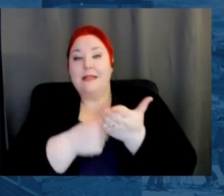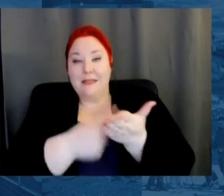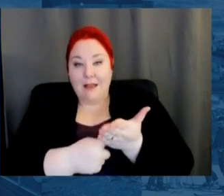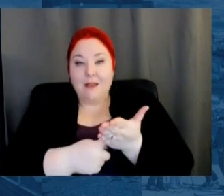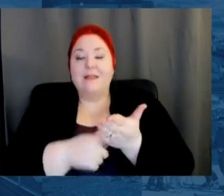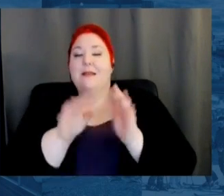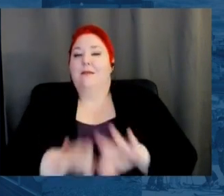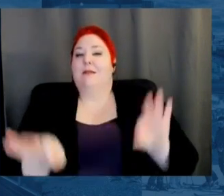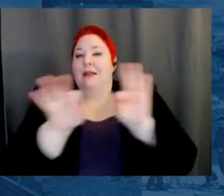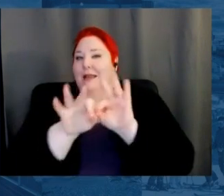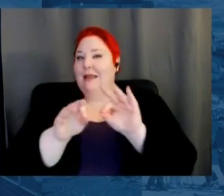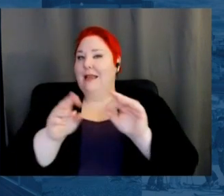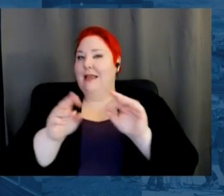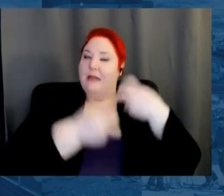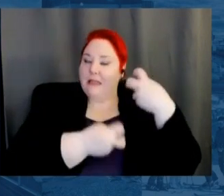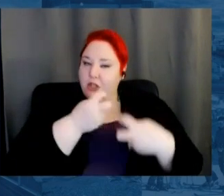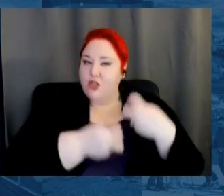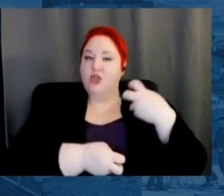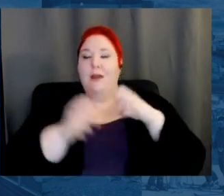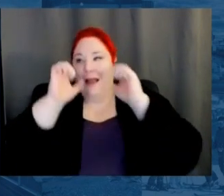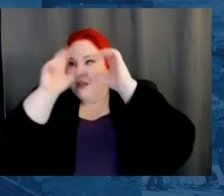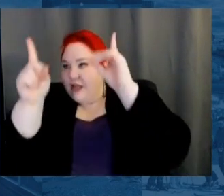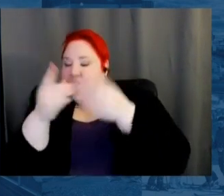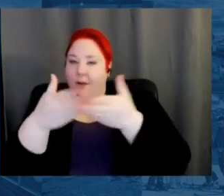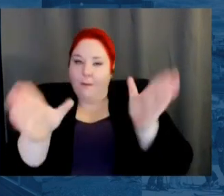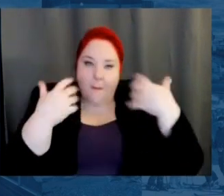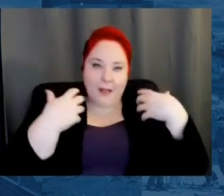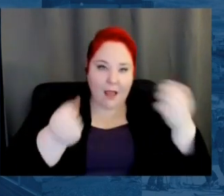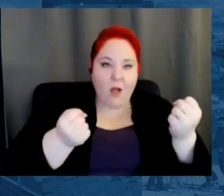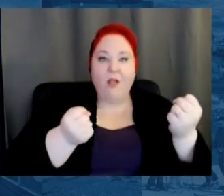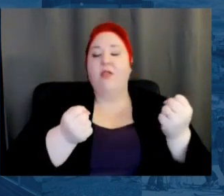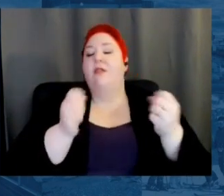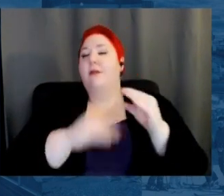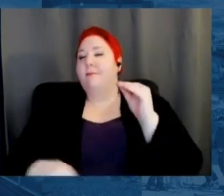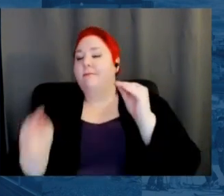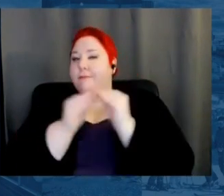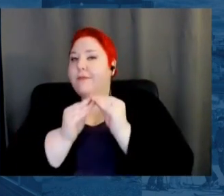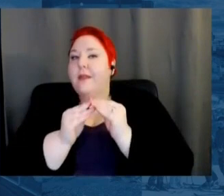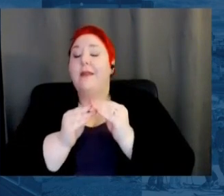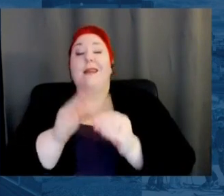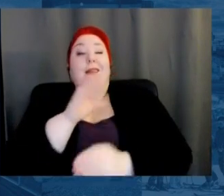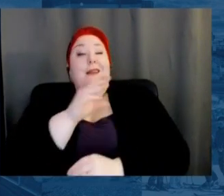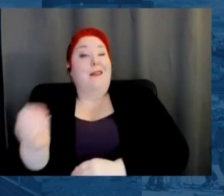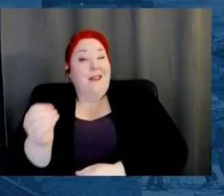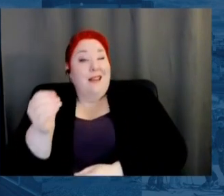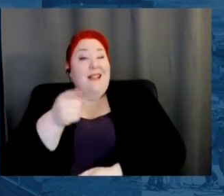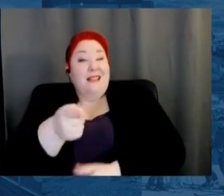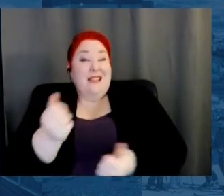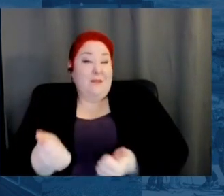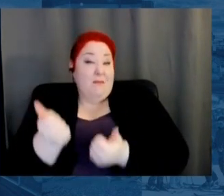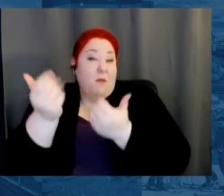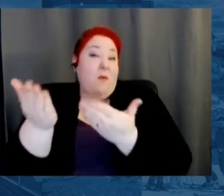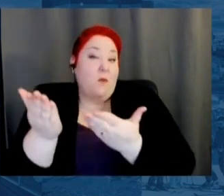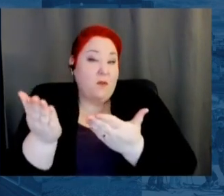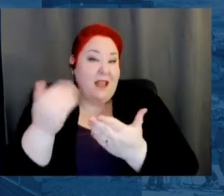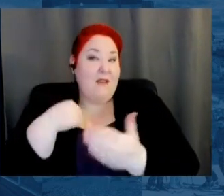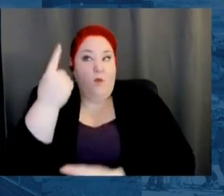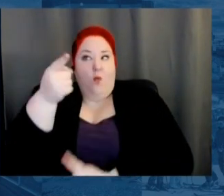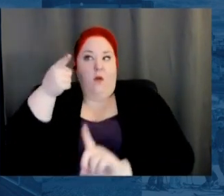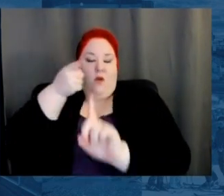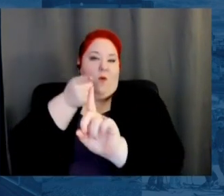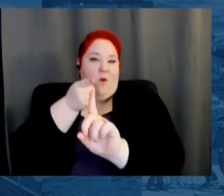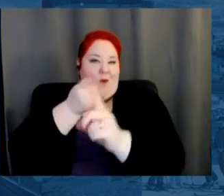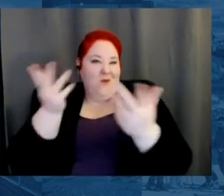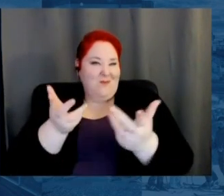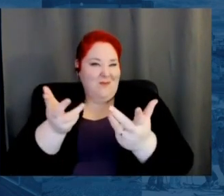facing New Yorkers: education, public health, and much more. And ultimately, these proposals are to have one objective: to make New